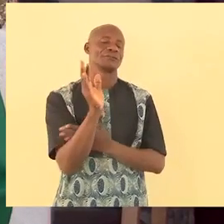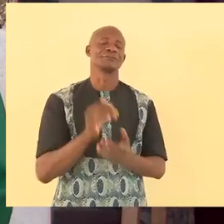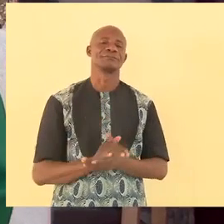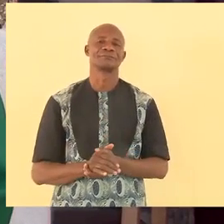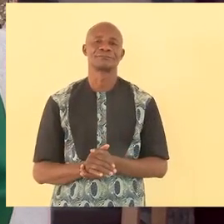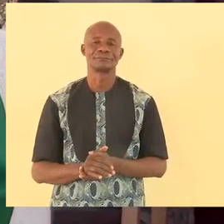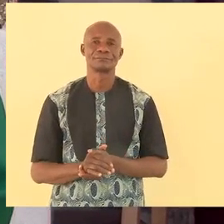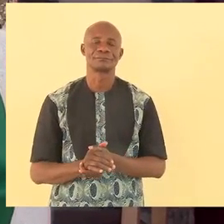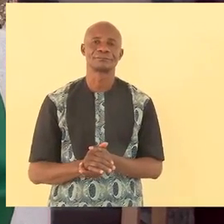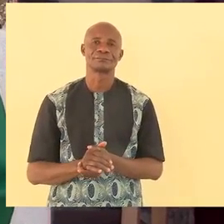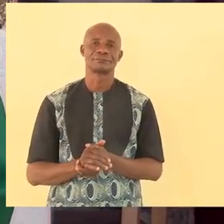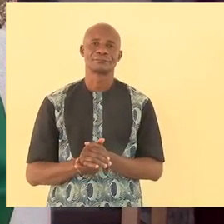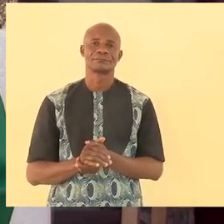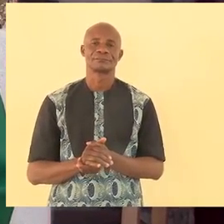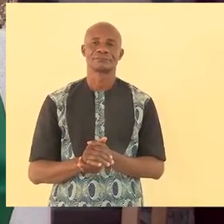justified? No.